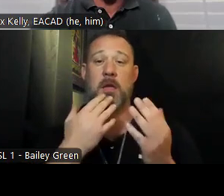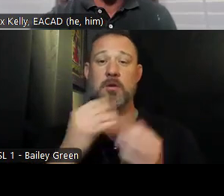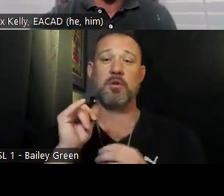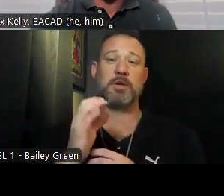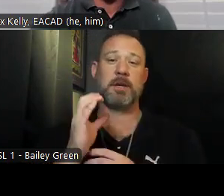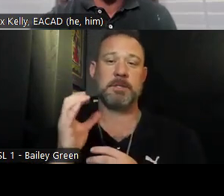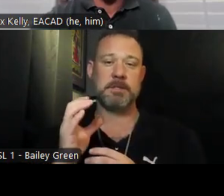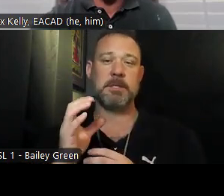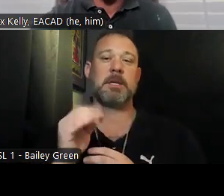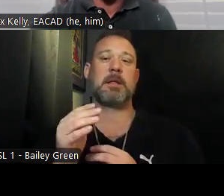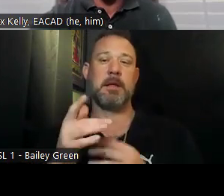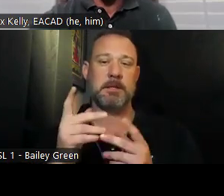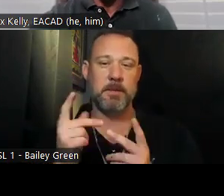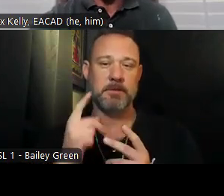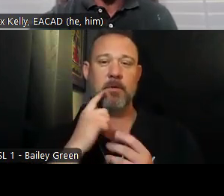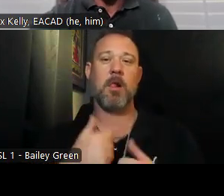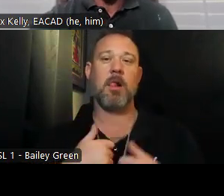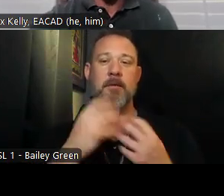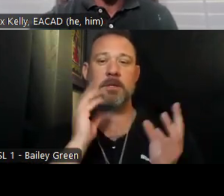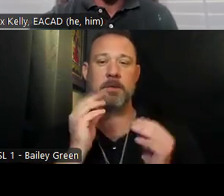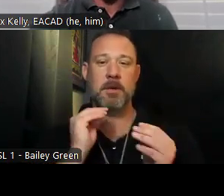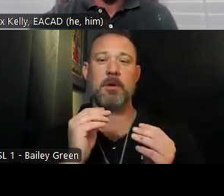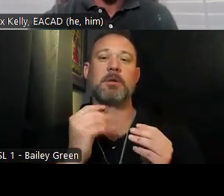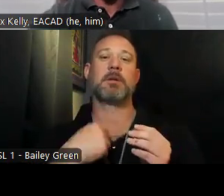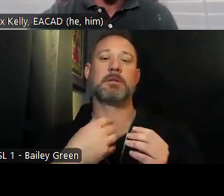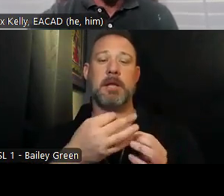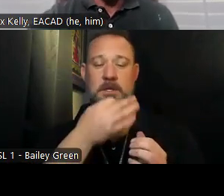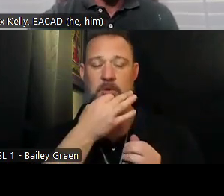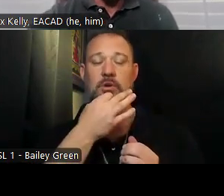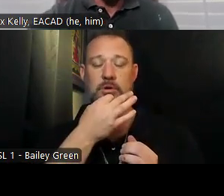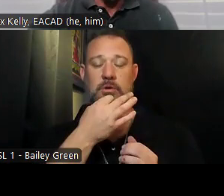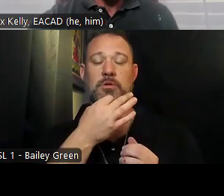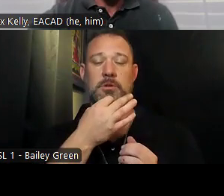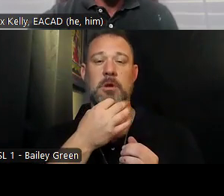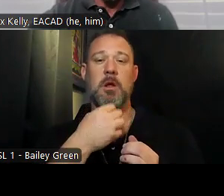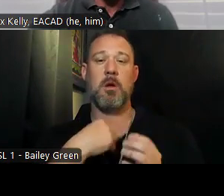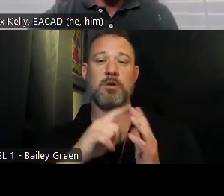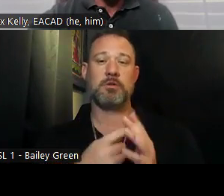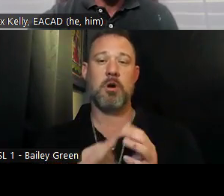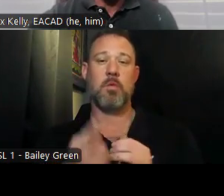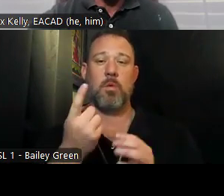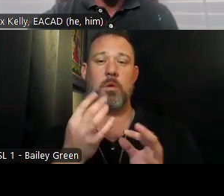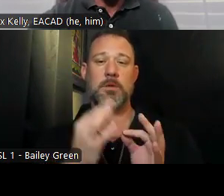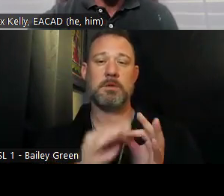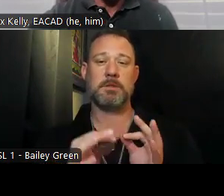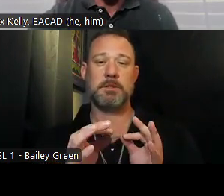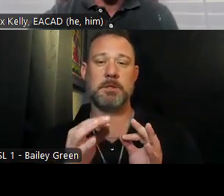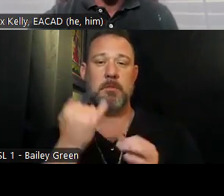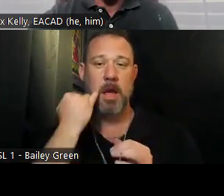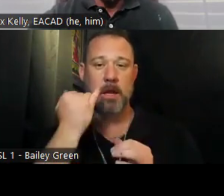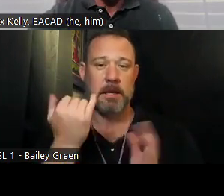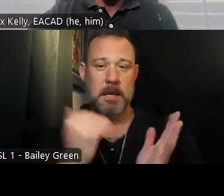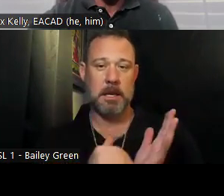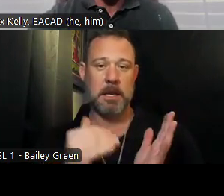EDJCC making space for lived experience as real expertise. I'm going to start with one simple idea I heard again and again